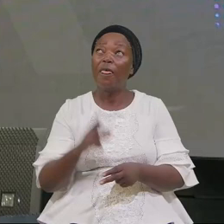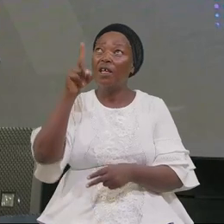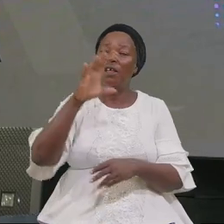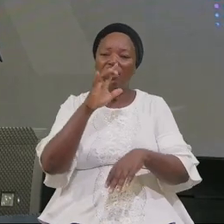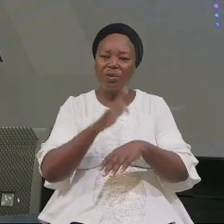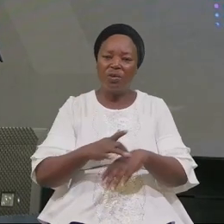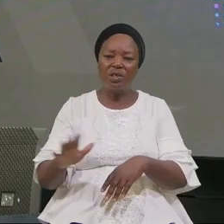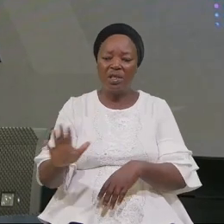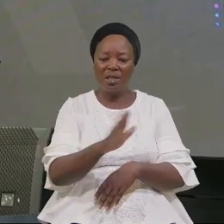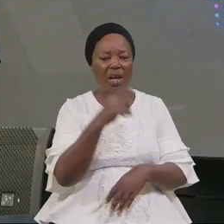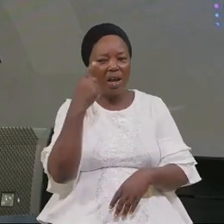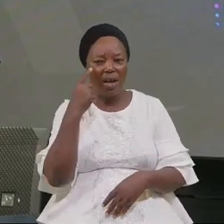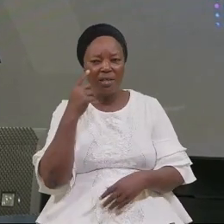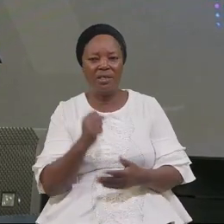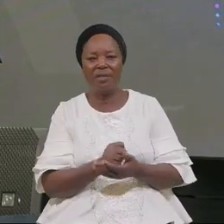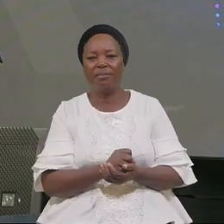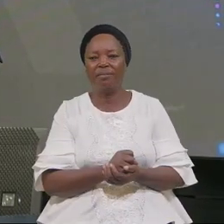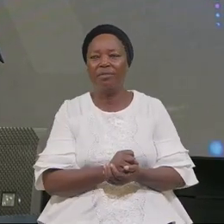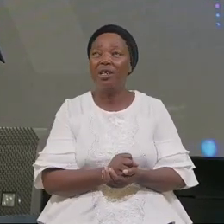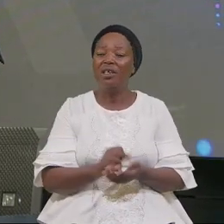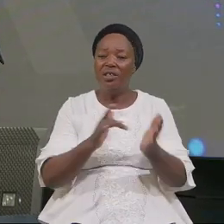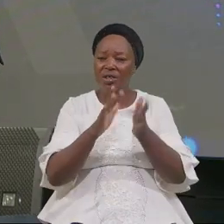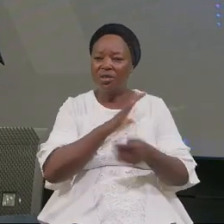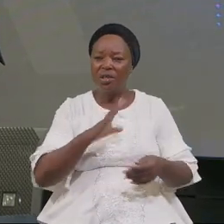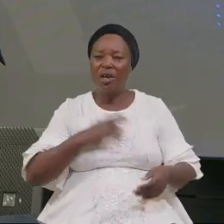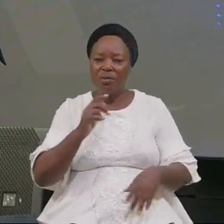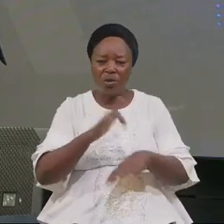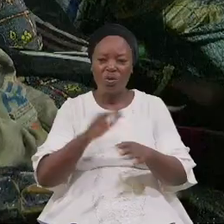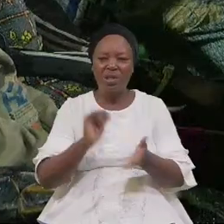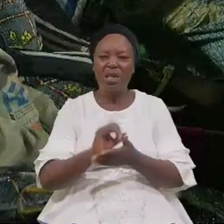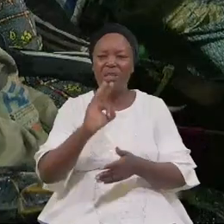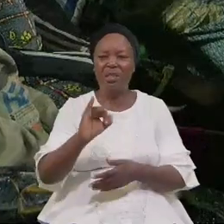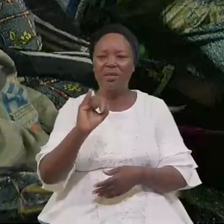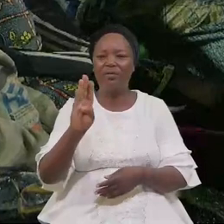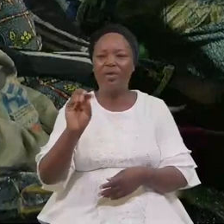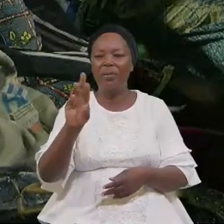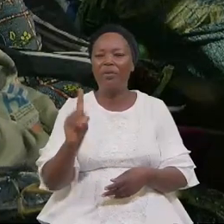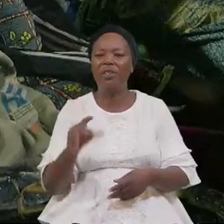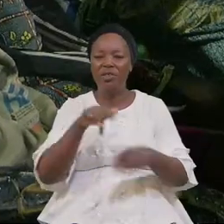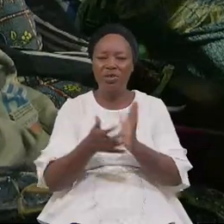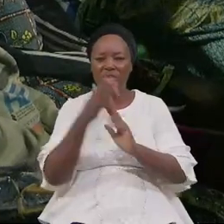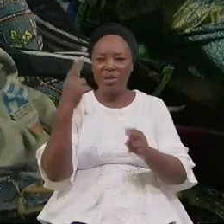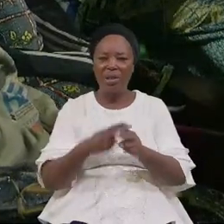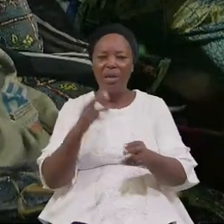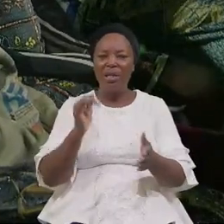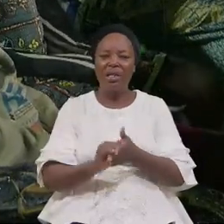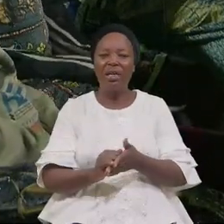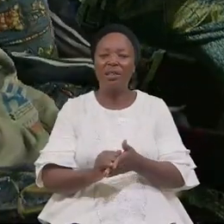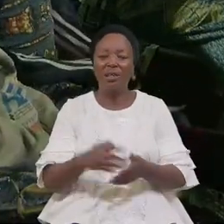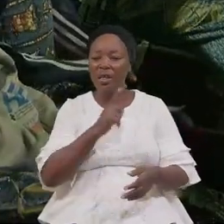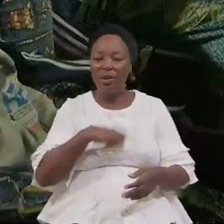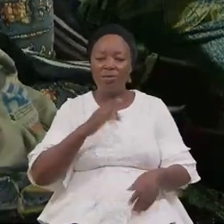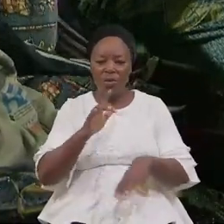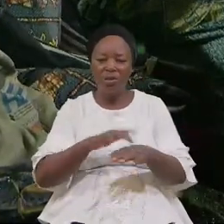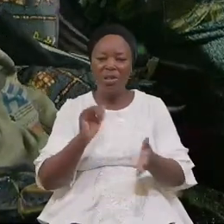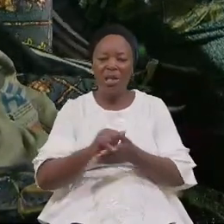their eyes. It will touch that fibroid. It will touch that paralysis. It